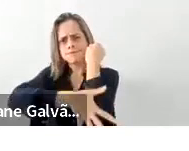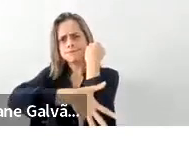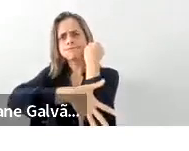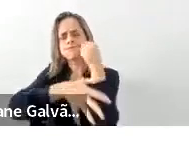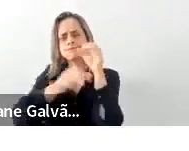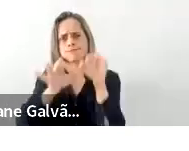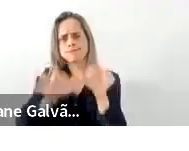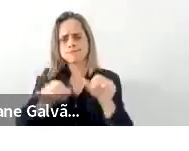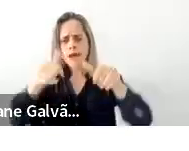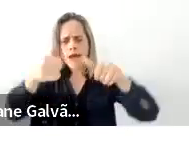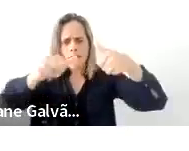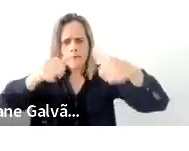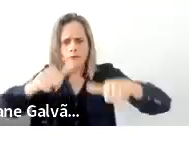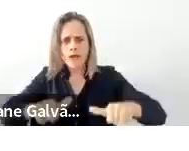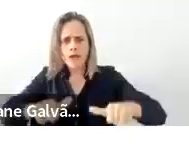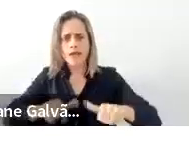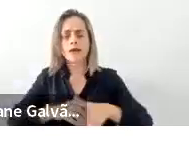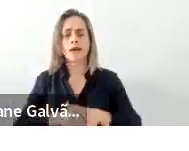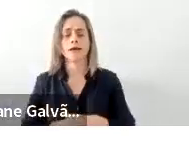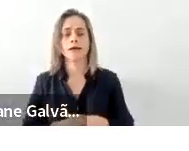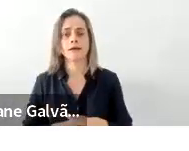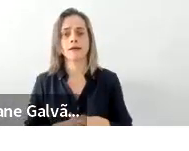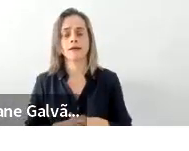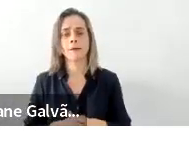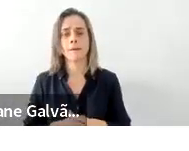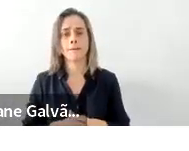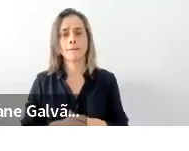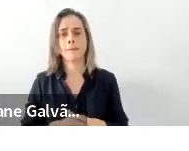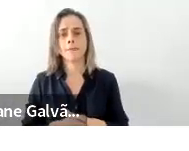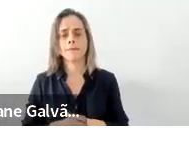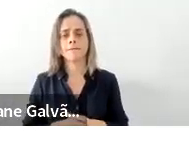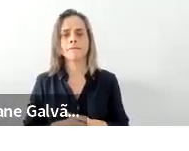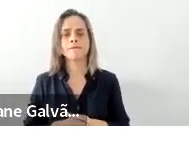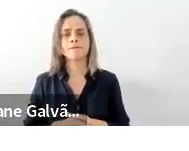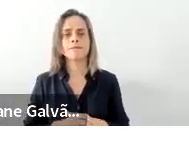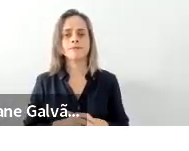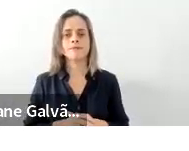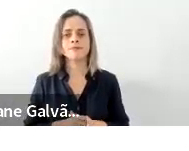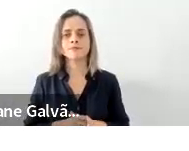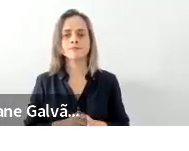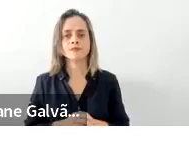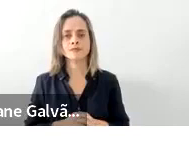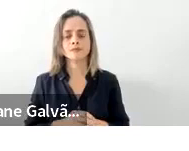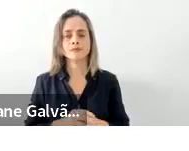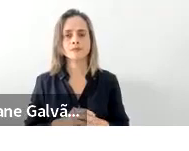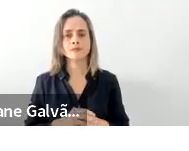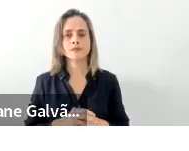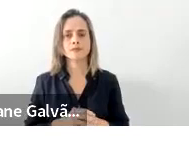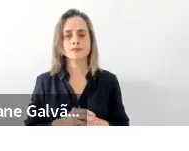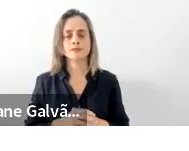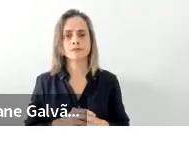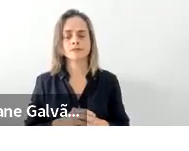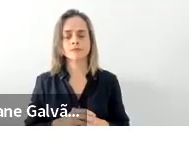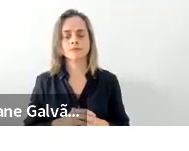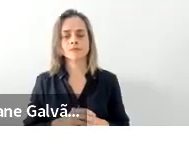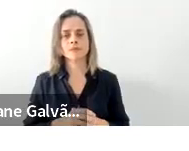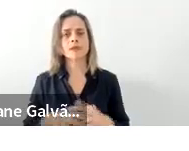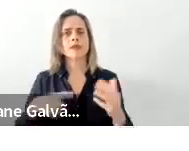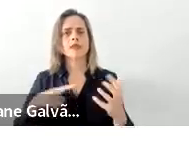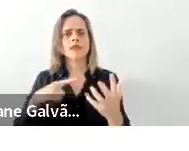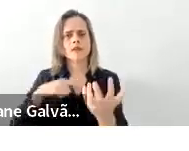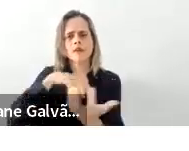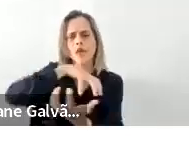enormous potential, a socialist revolution for the first time. But the revolution